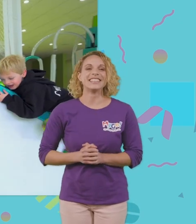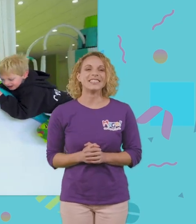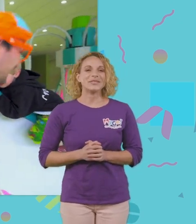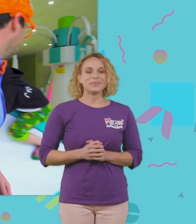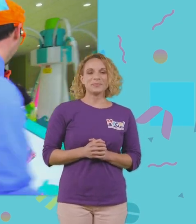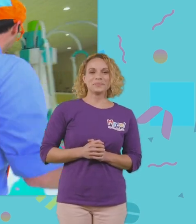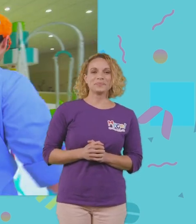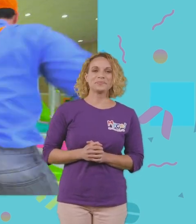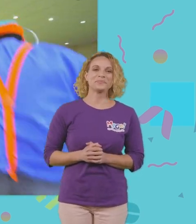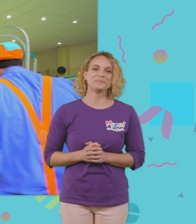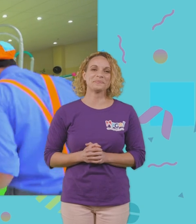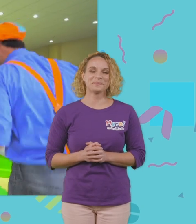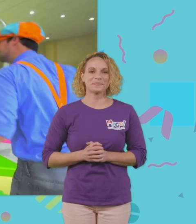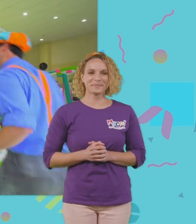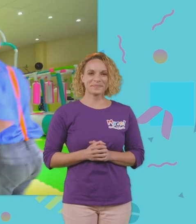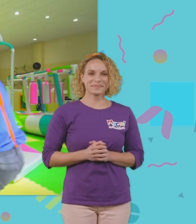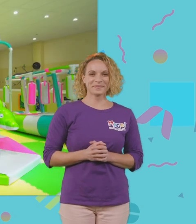Come on.